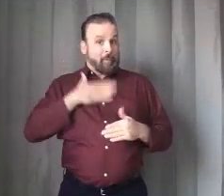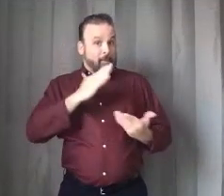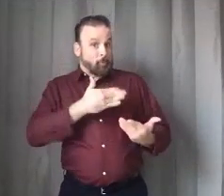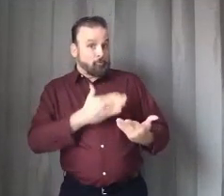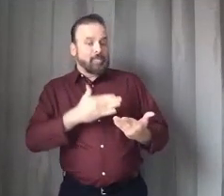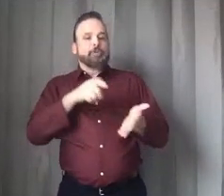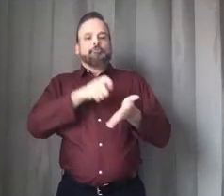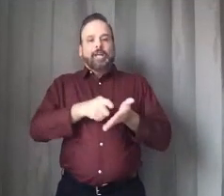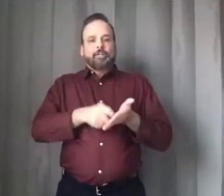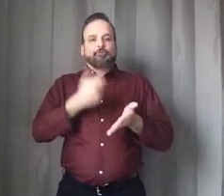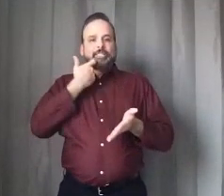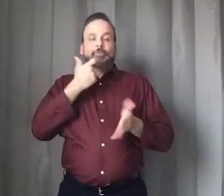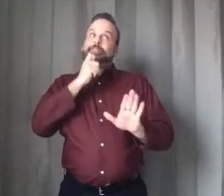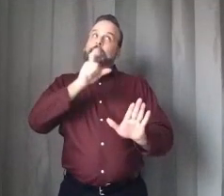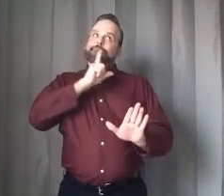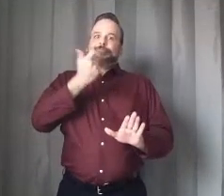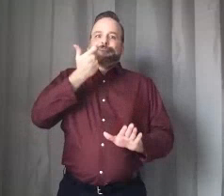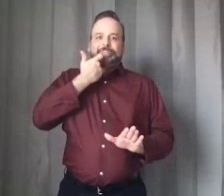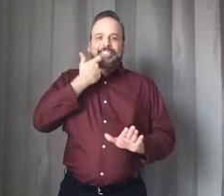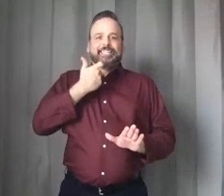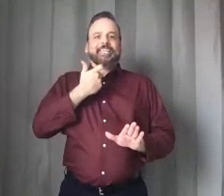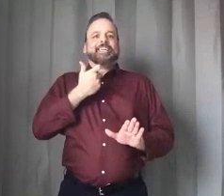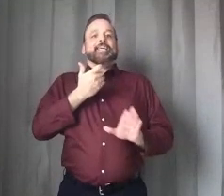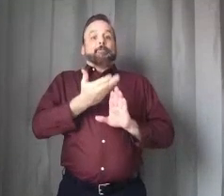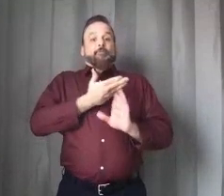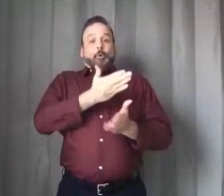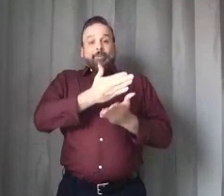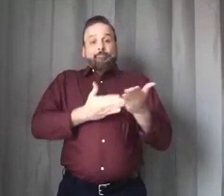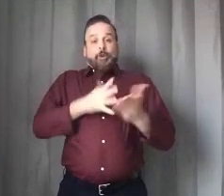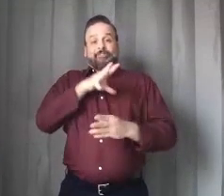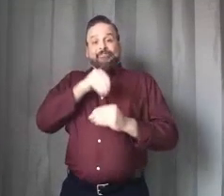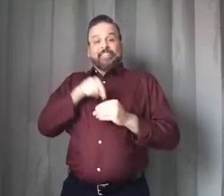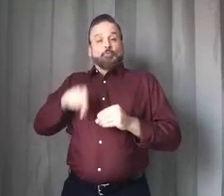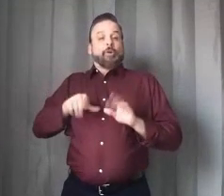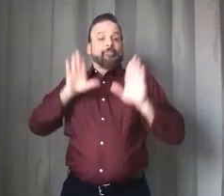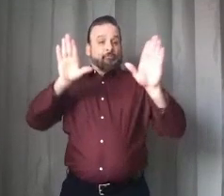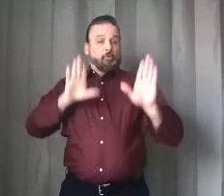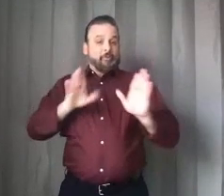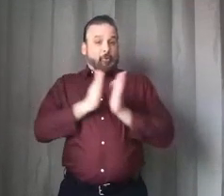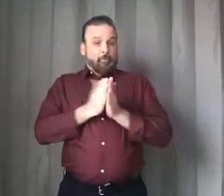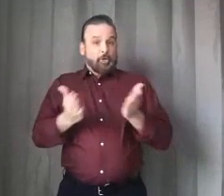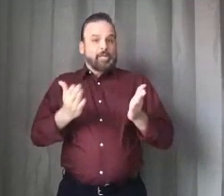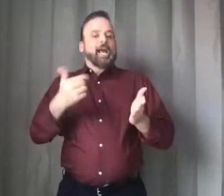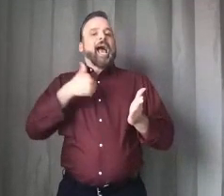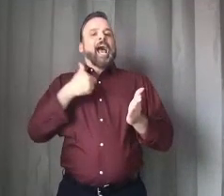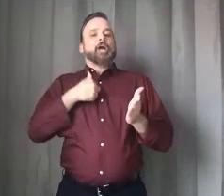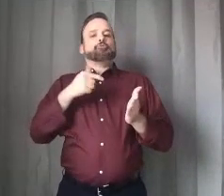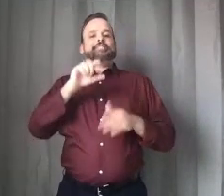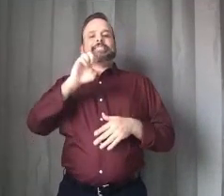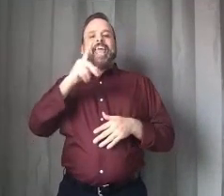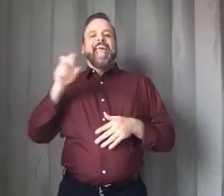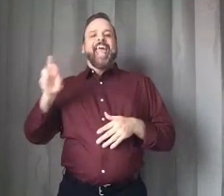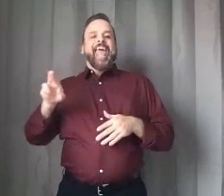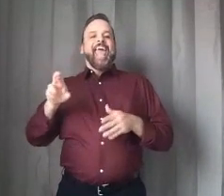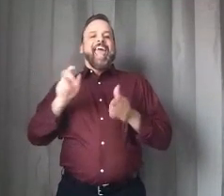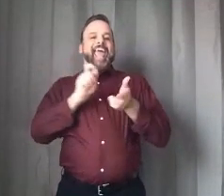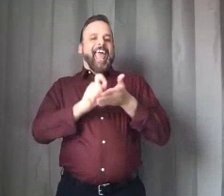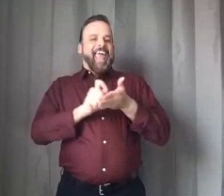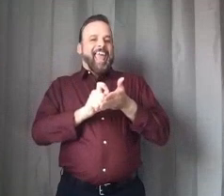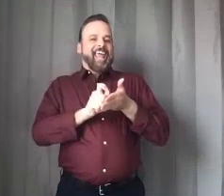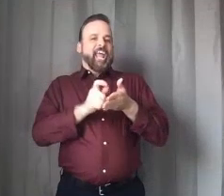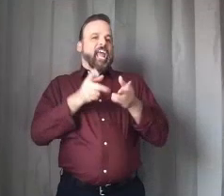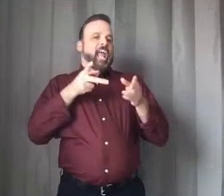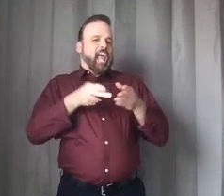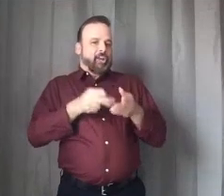recently, before I was part of this wonderful anthology, I was the editor of Because You Love to Hate Me, which is a villain-themed anthology.